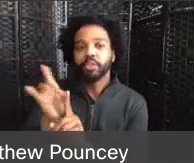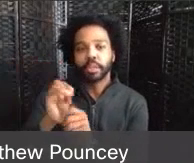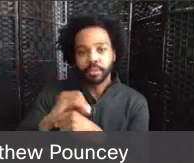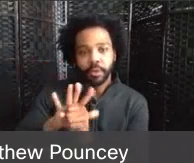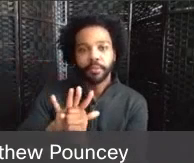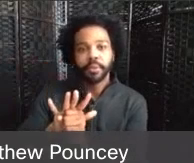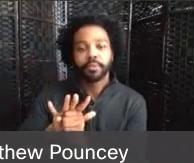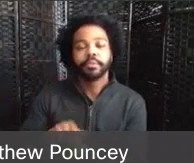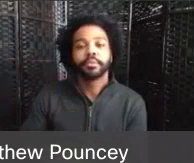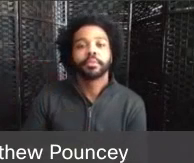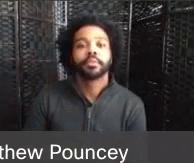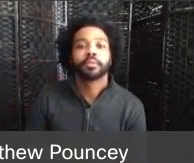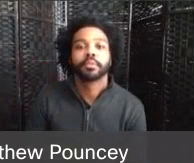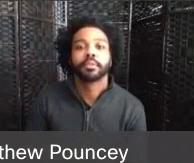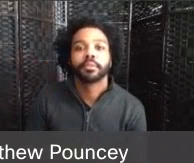who